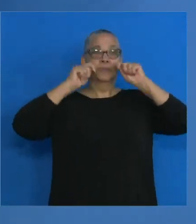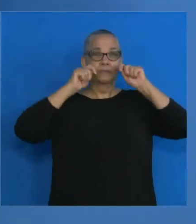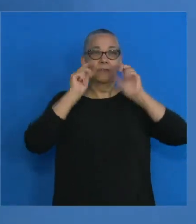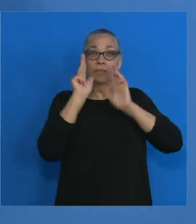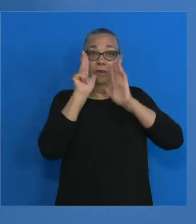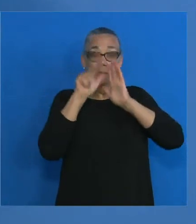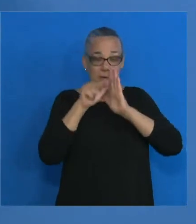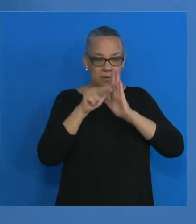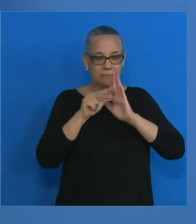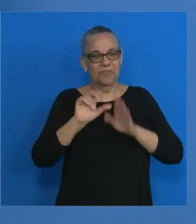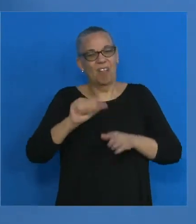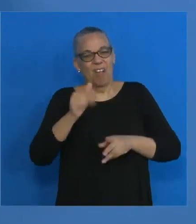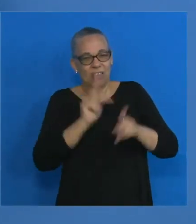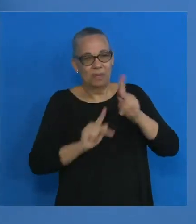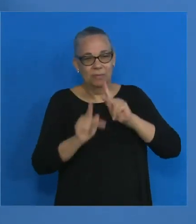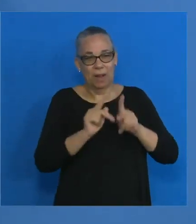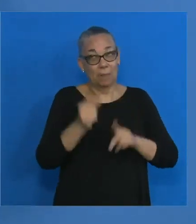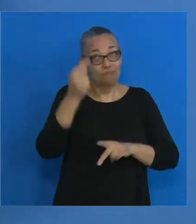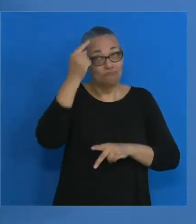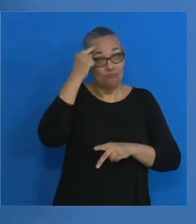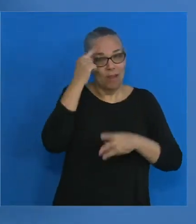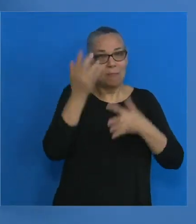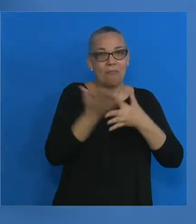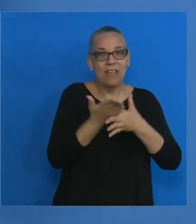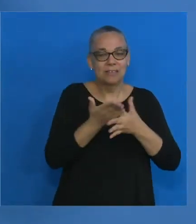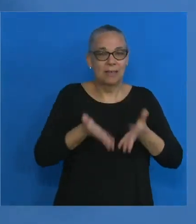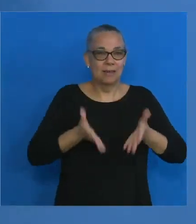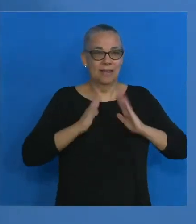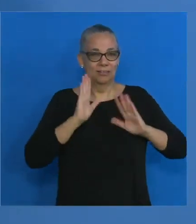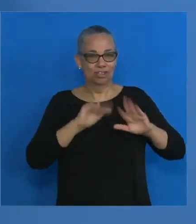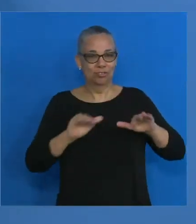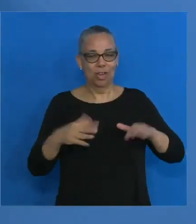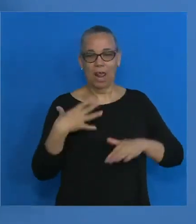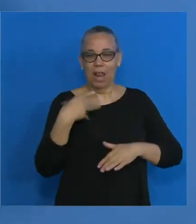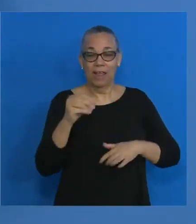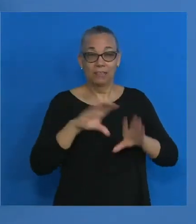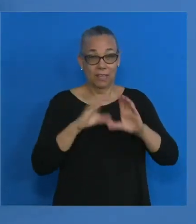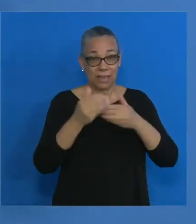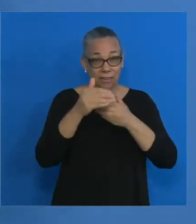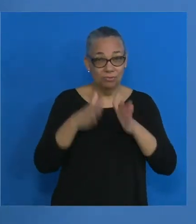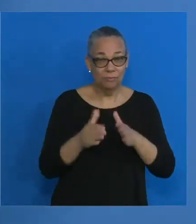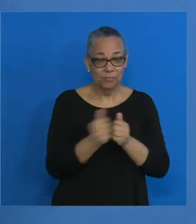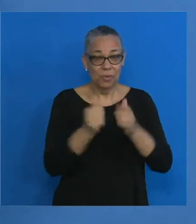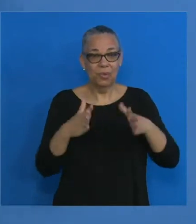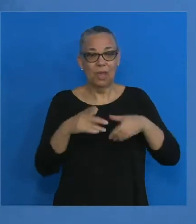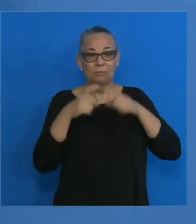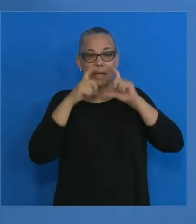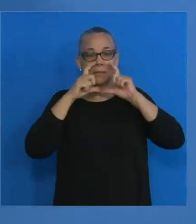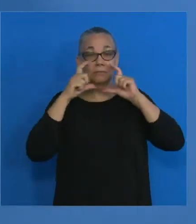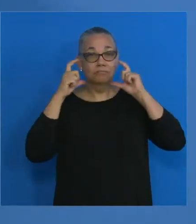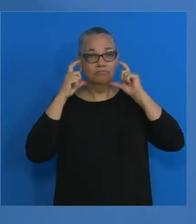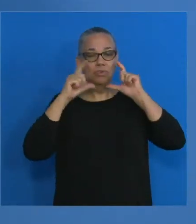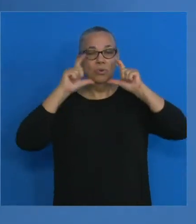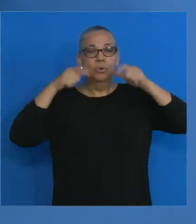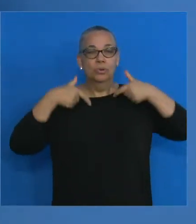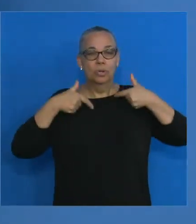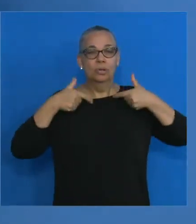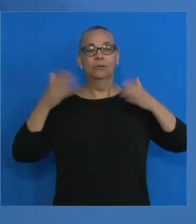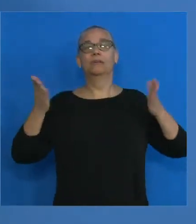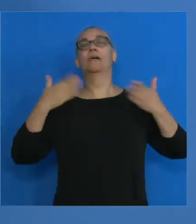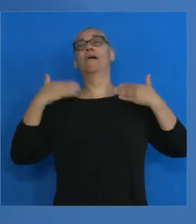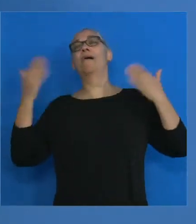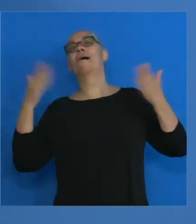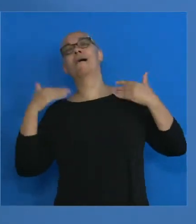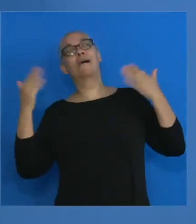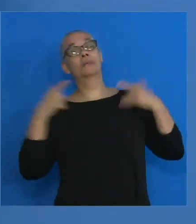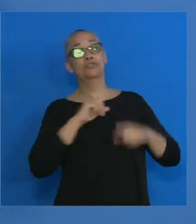they are calling brain breaks, which allow children to leave the classroom to go outside without masks to get some fresh air, ensuring that they are